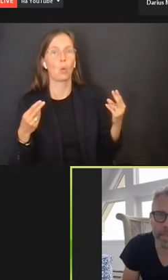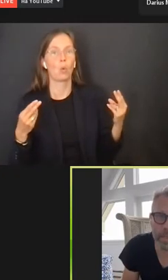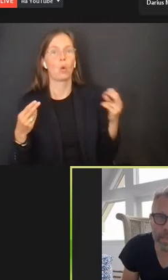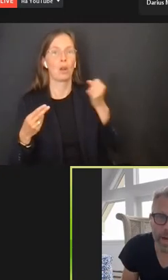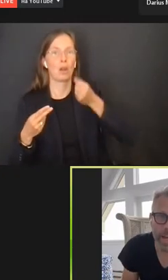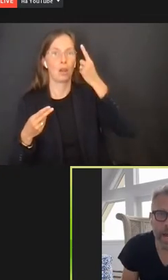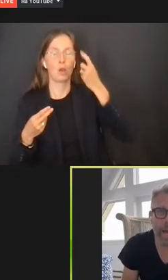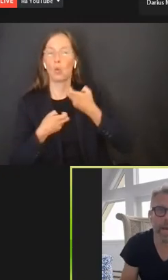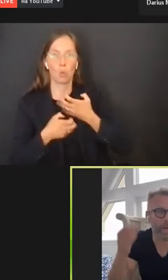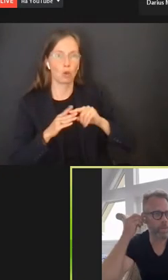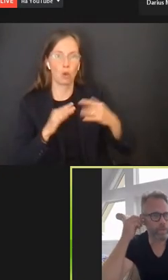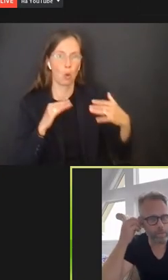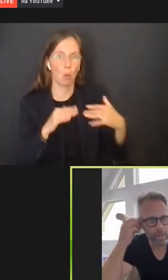me.